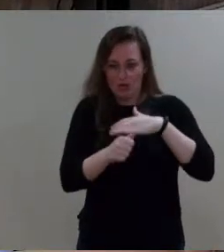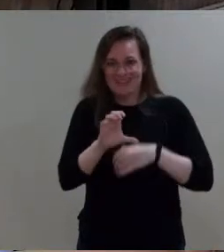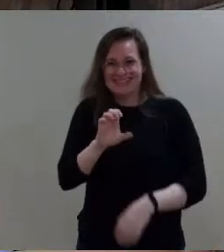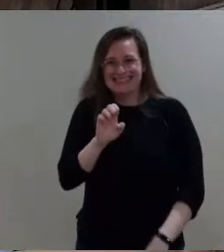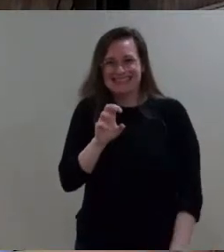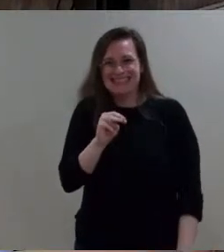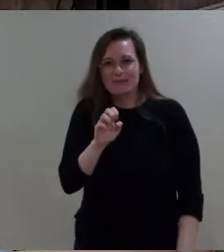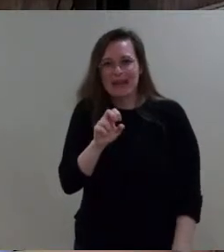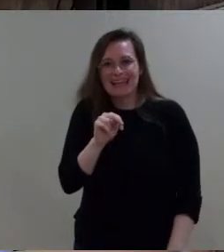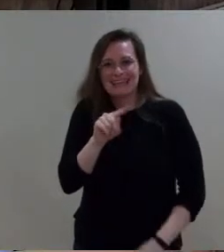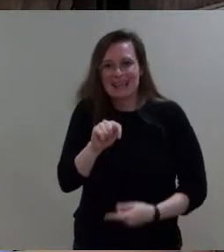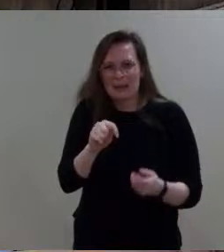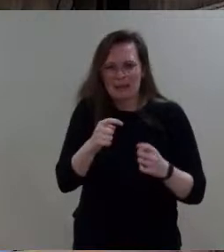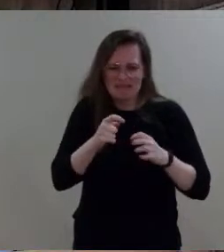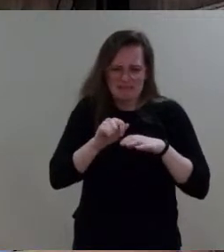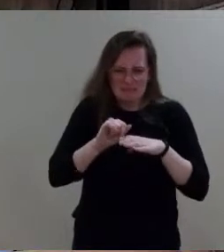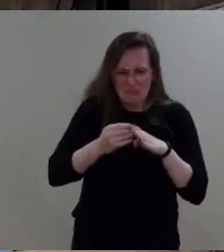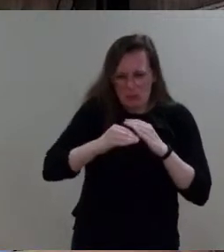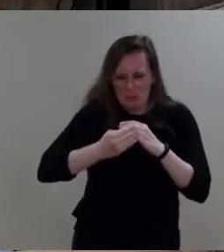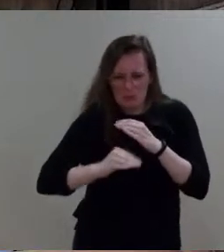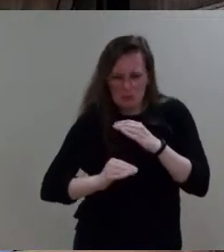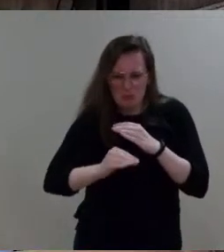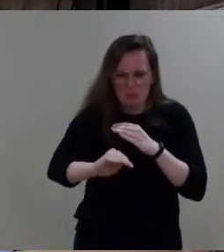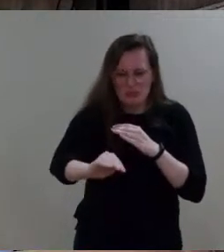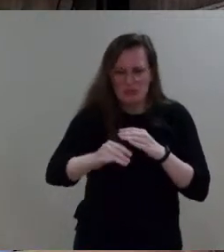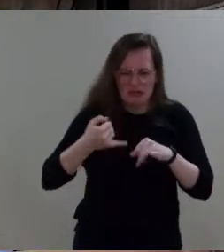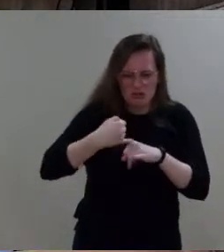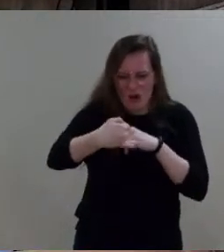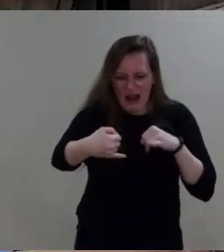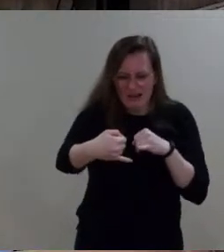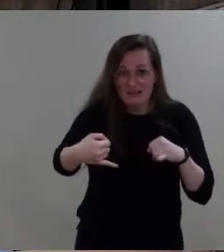means we shut the rink and there's no rink in Kentville?